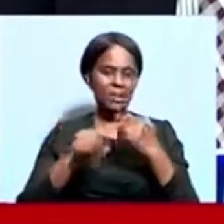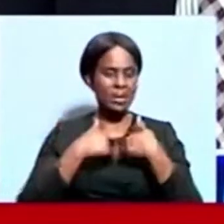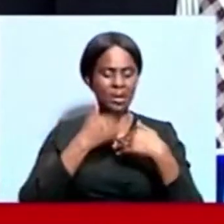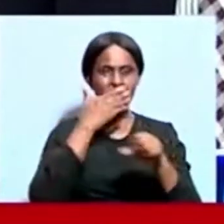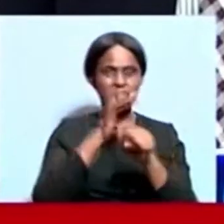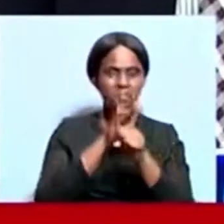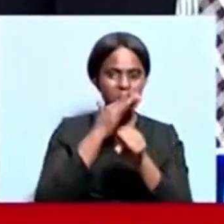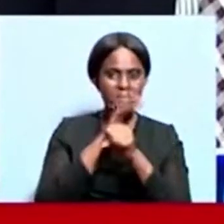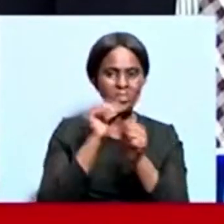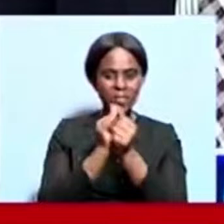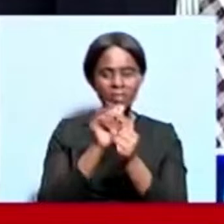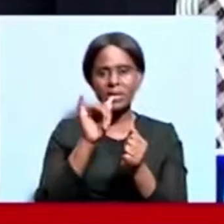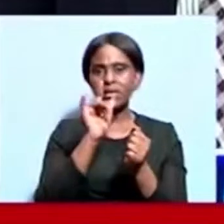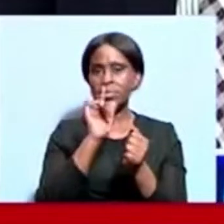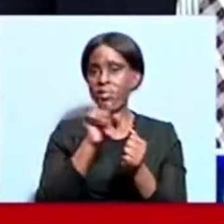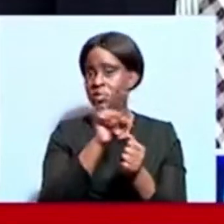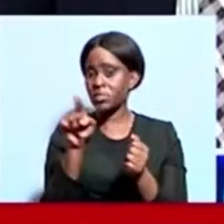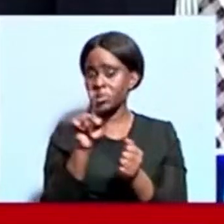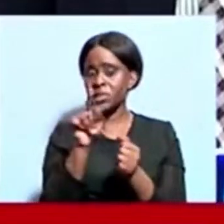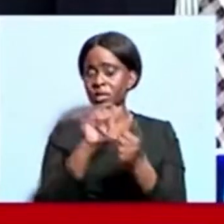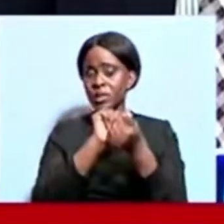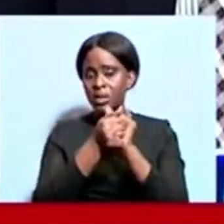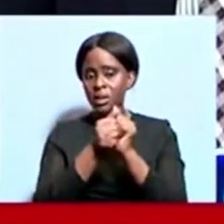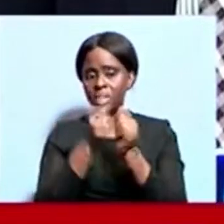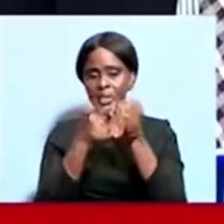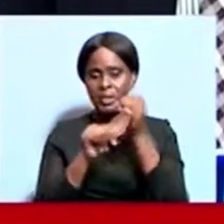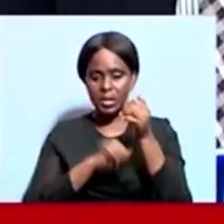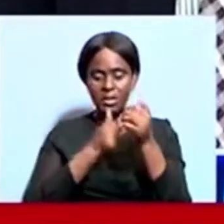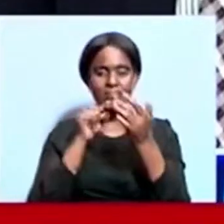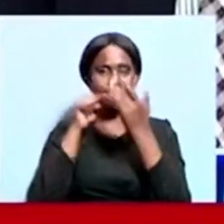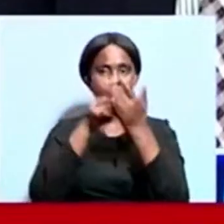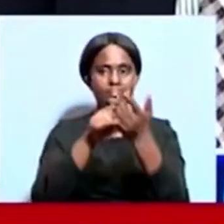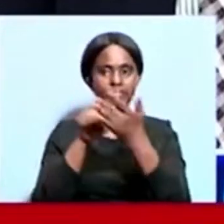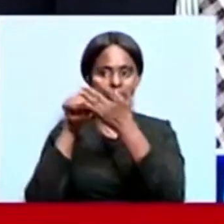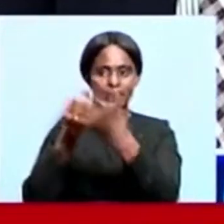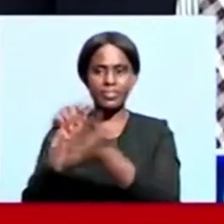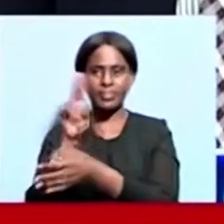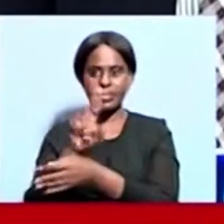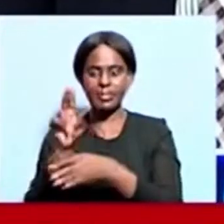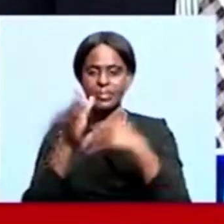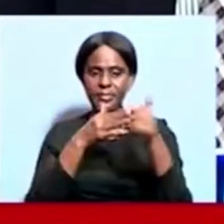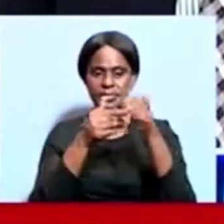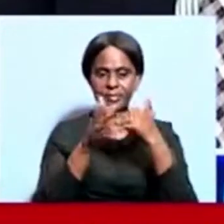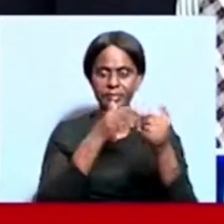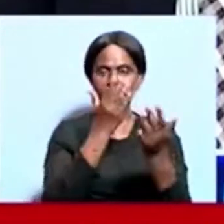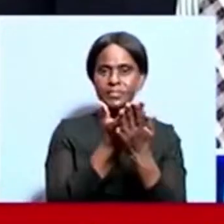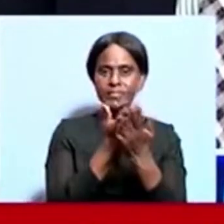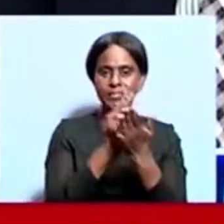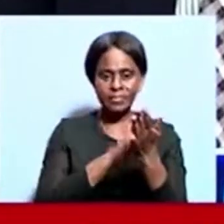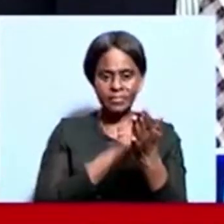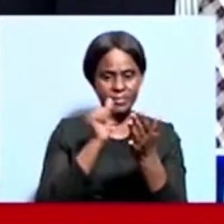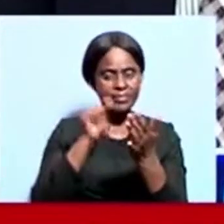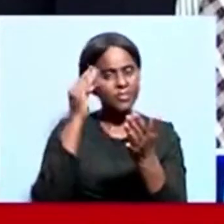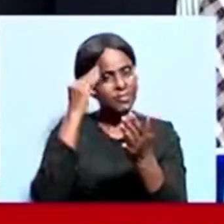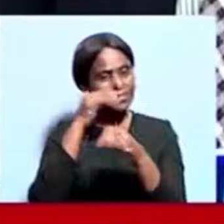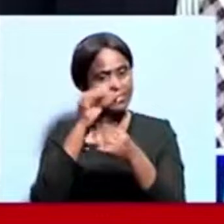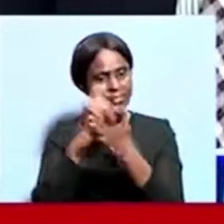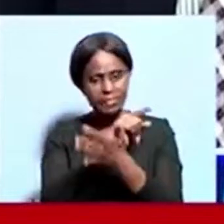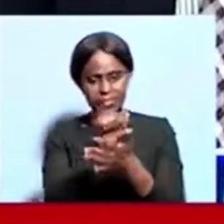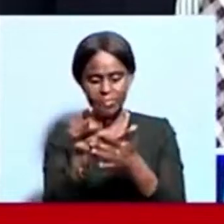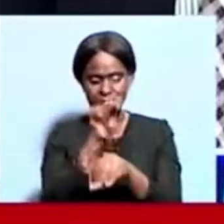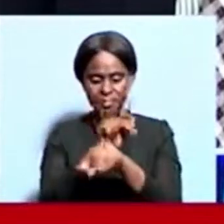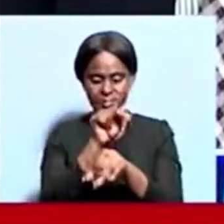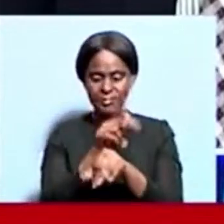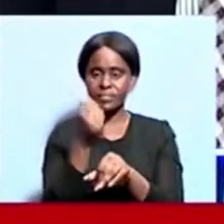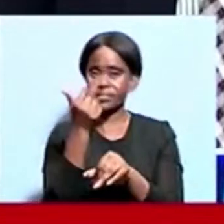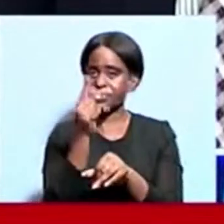forth, in as much as the articles that we have cited allowed us to use simplified bidding. You may wish to know that all these projects, the 13